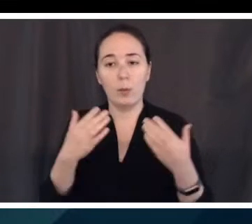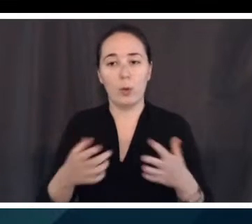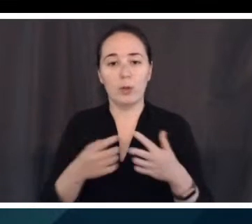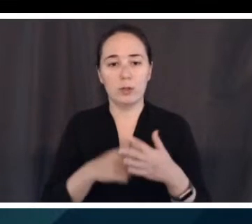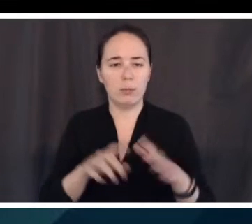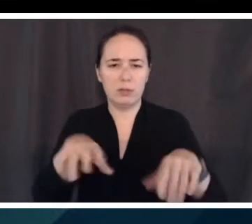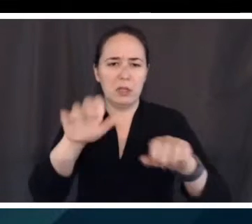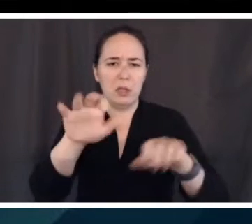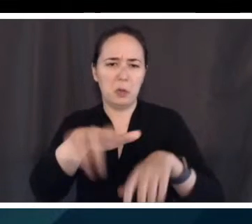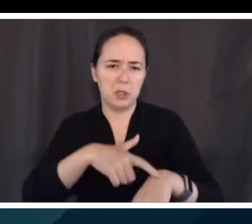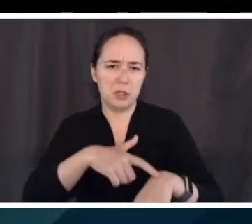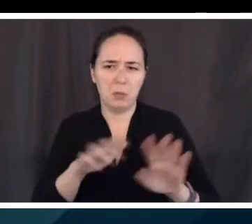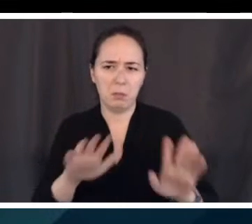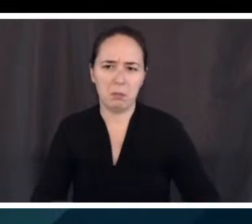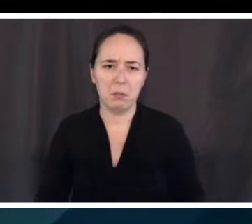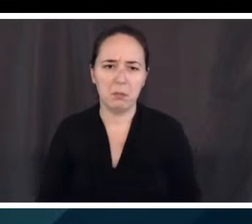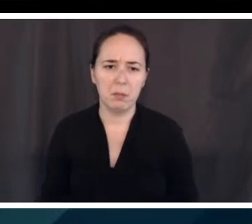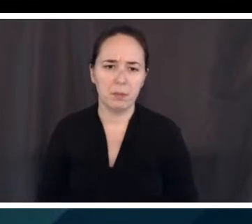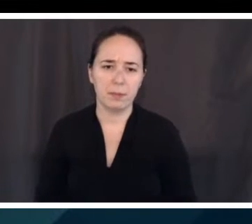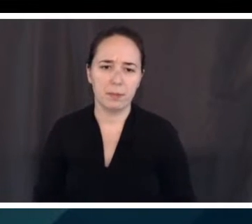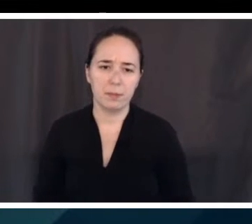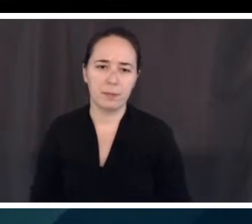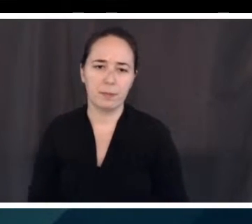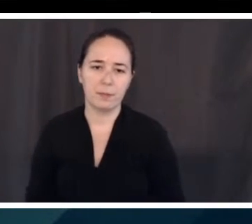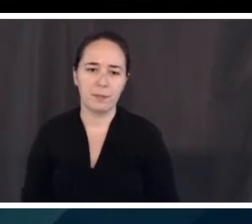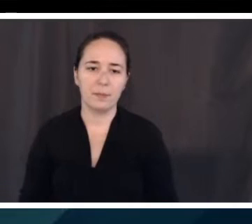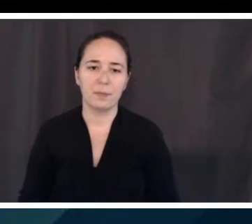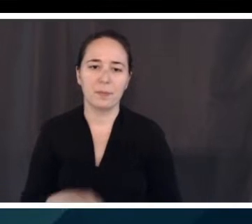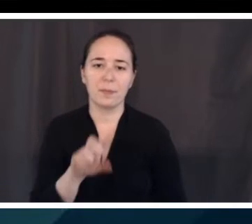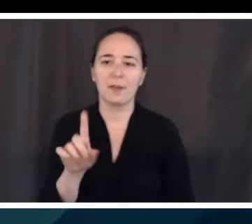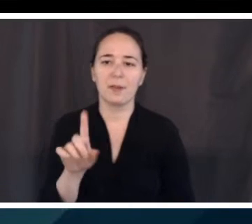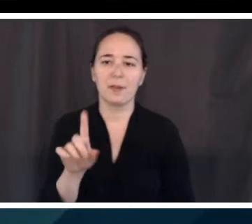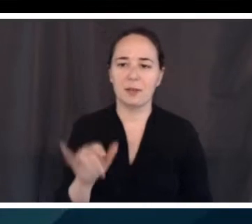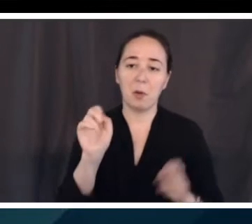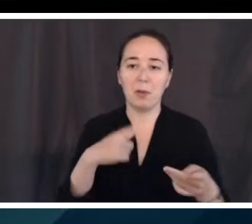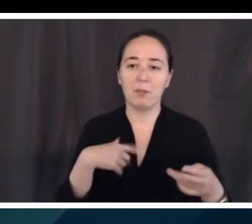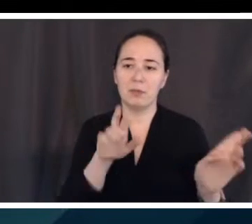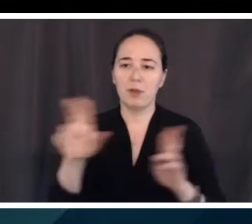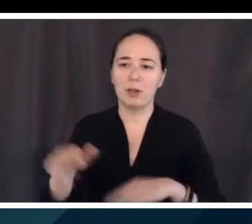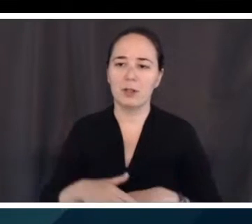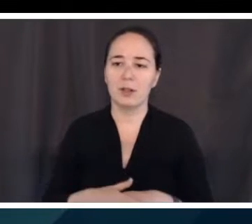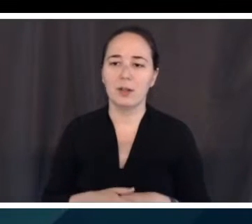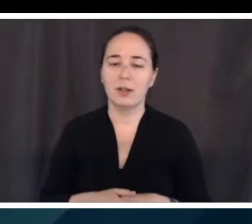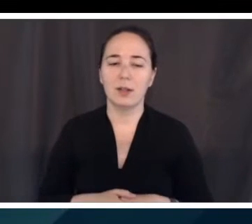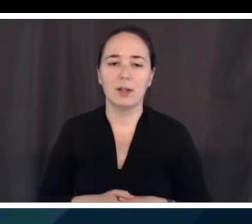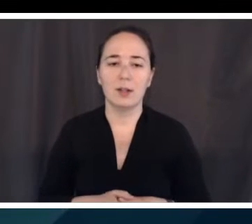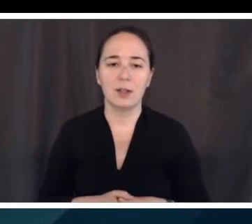time. All right, great. We should be ready. Cool. All right. So why don't